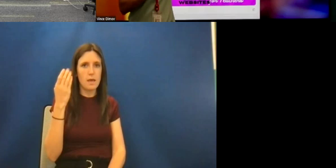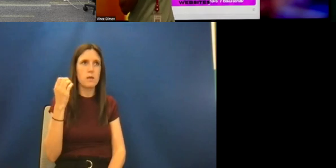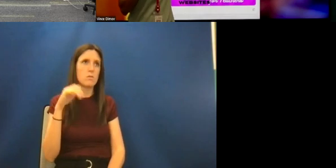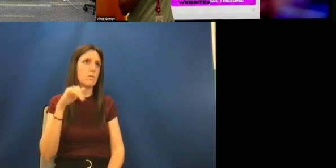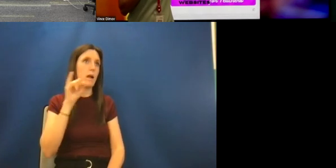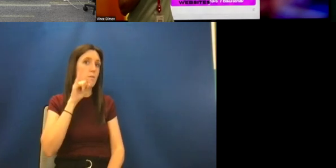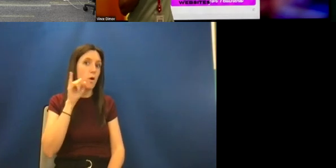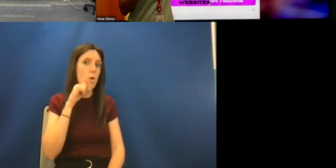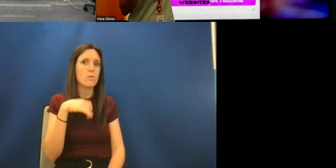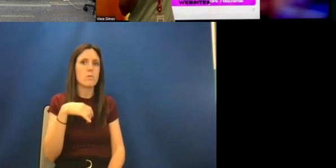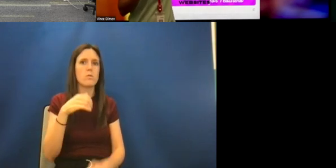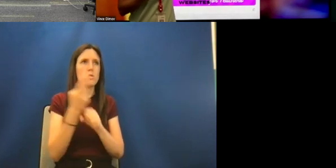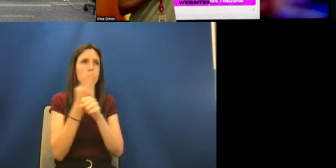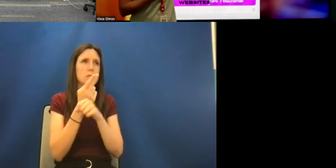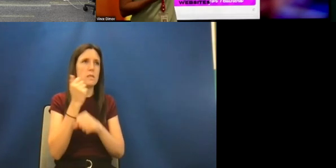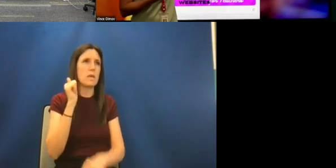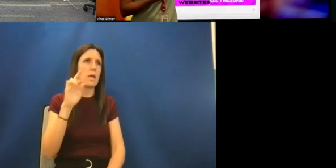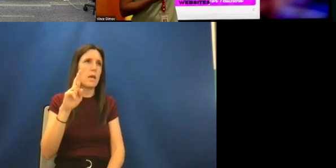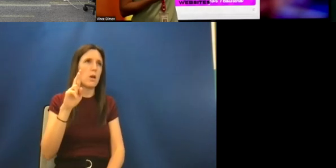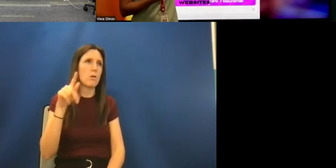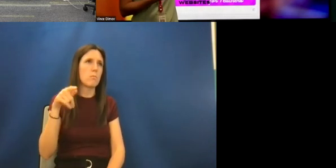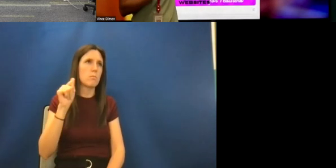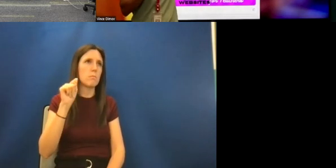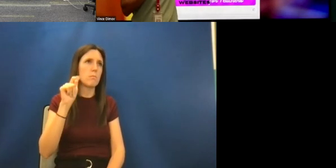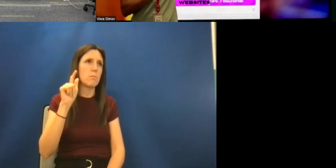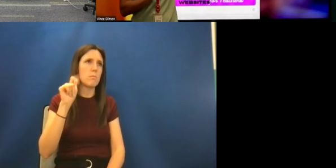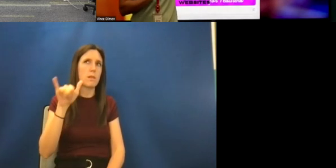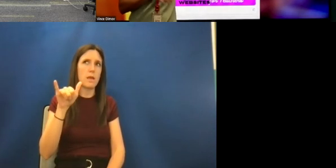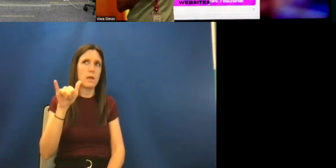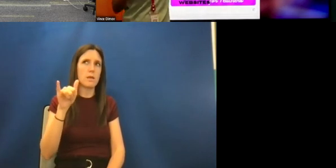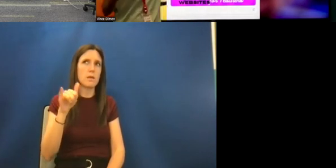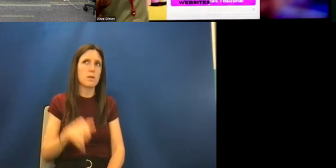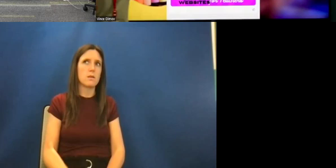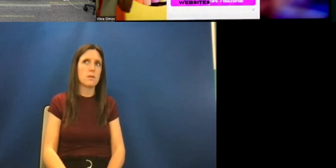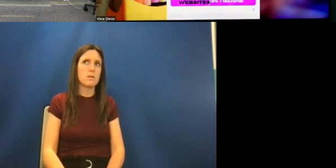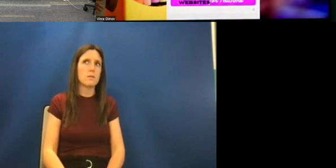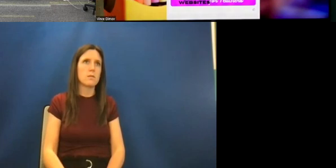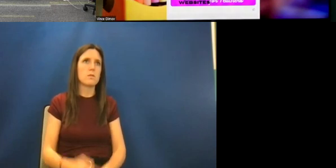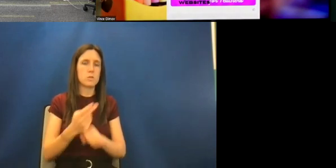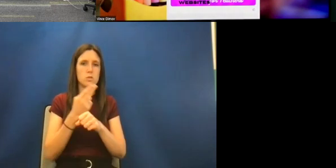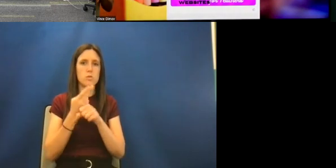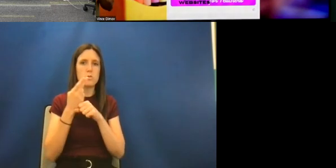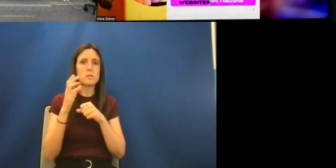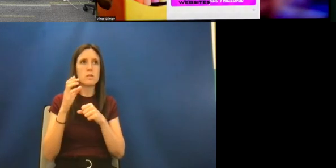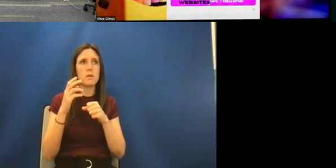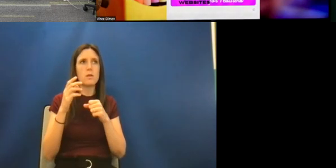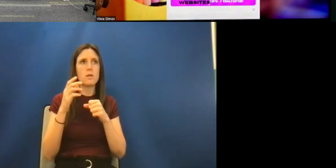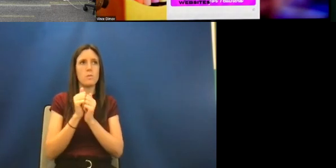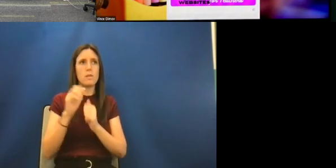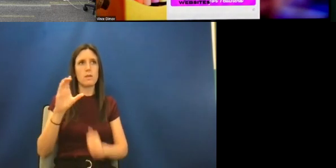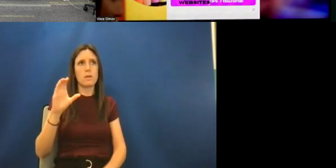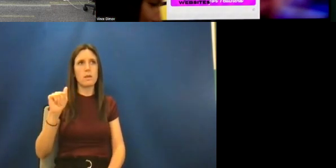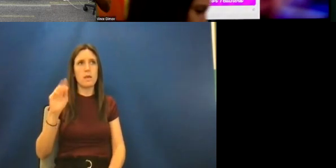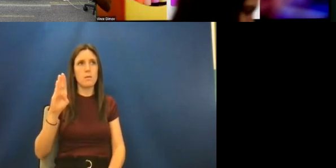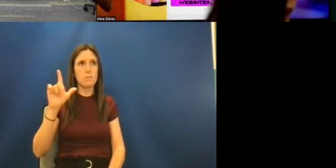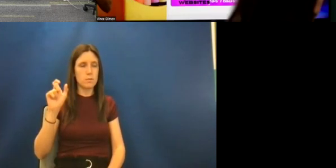just AirPlay, but I don't rely on that. I like to do the one with the cable. So you click on share it via cable, and then you can just plug